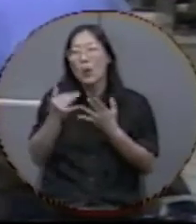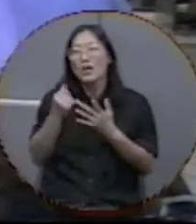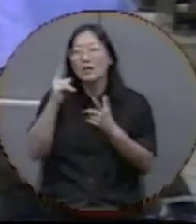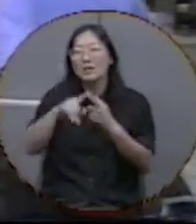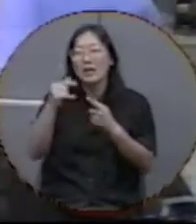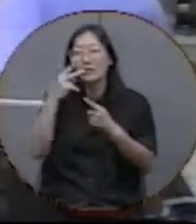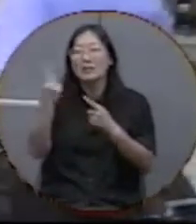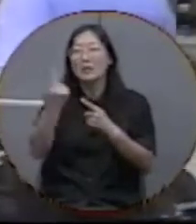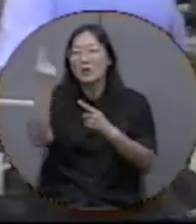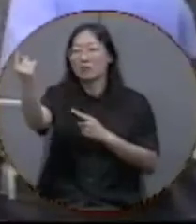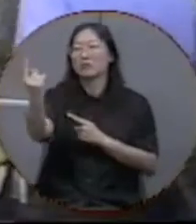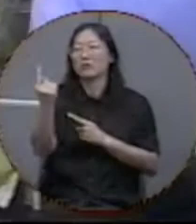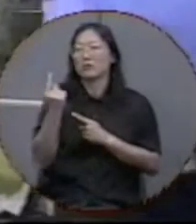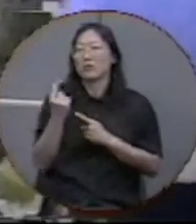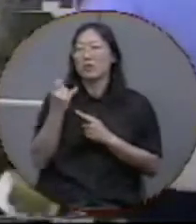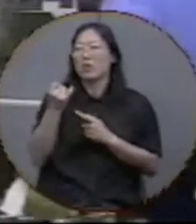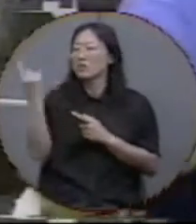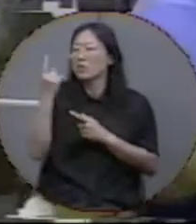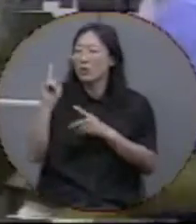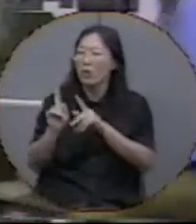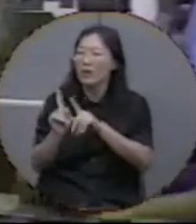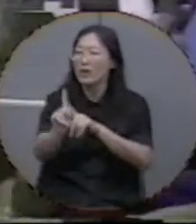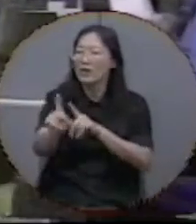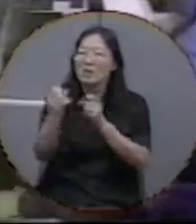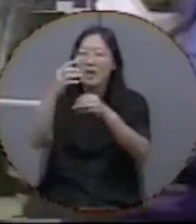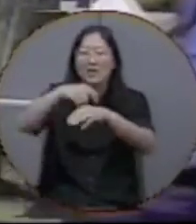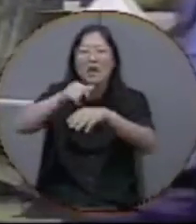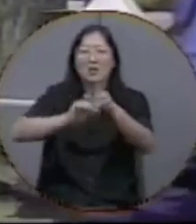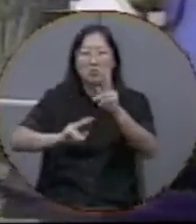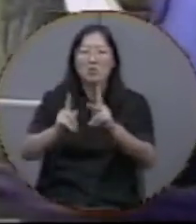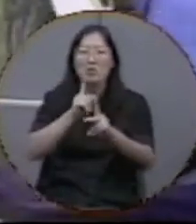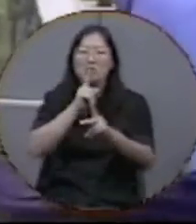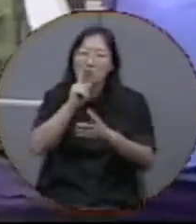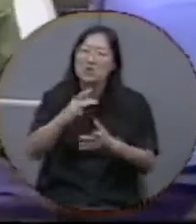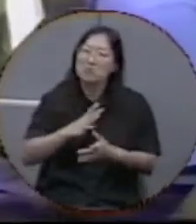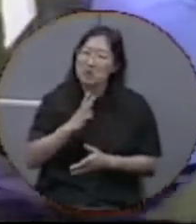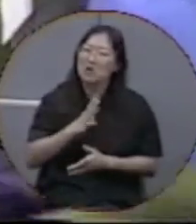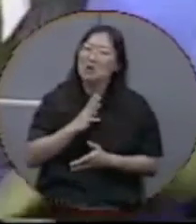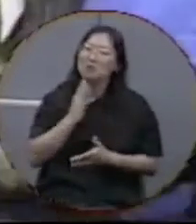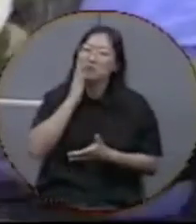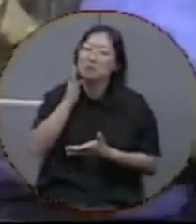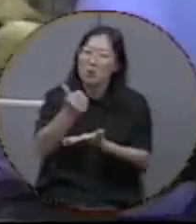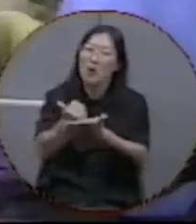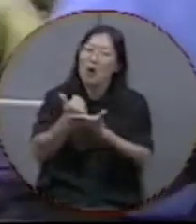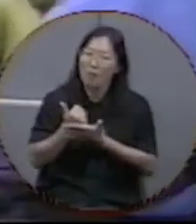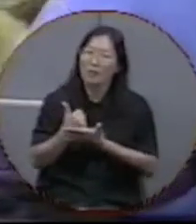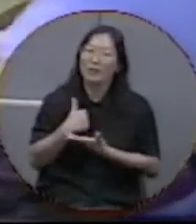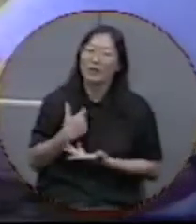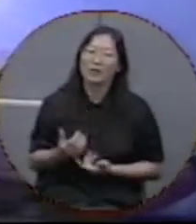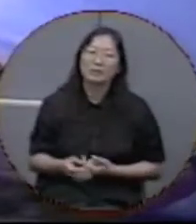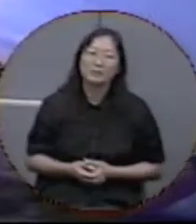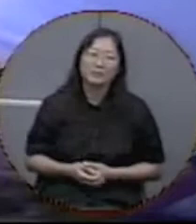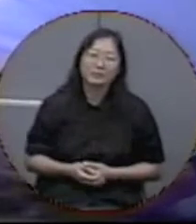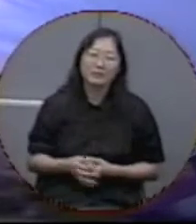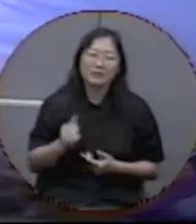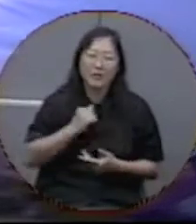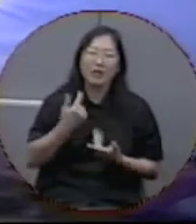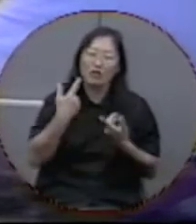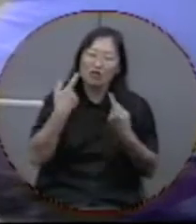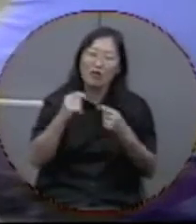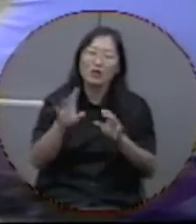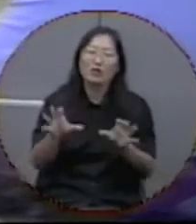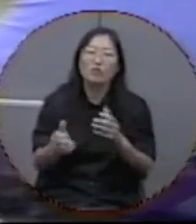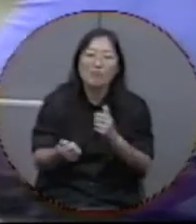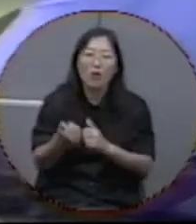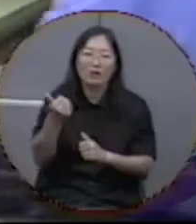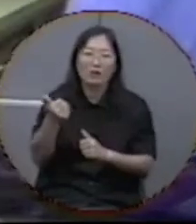out or going in, and a lot of people are polite and very helpful. I try to